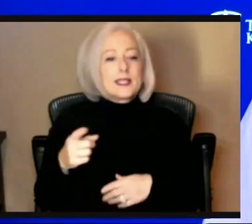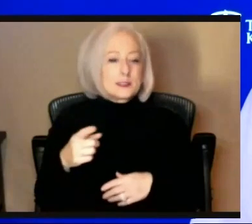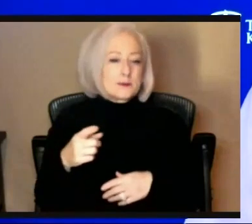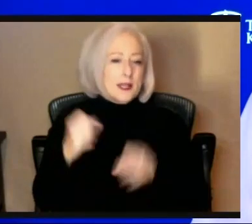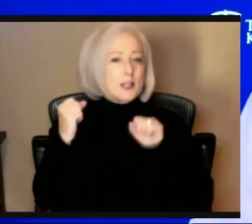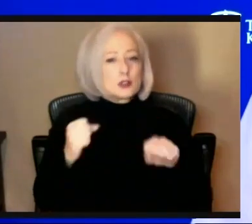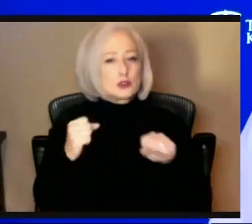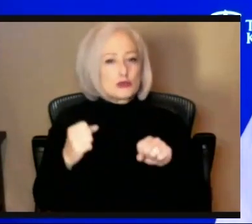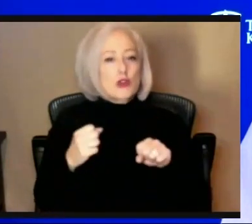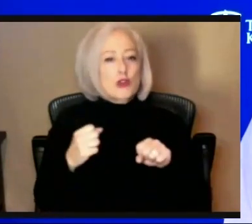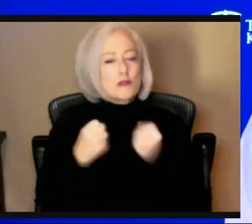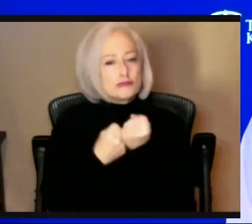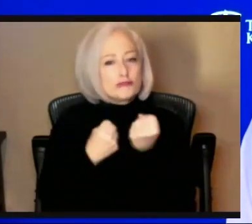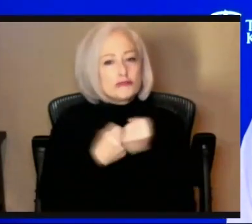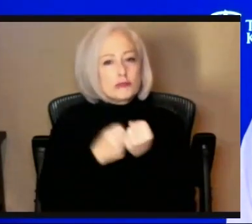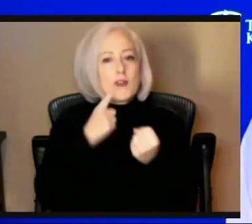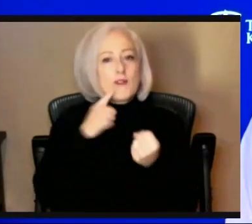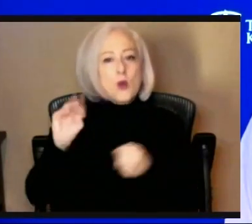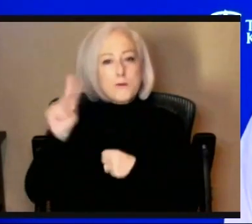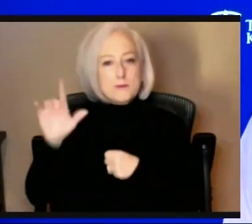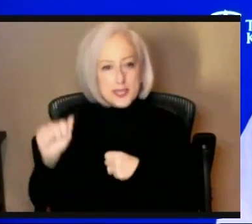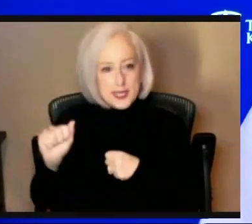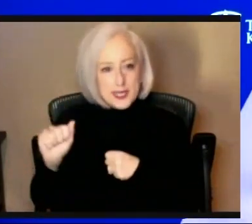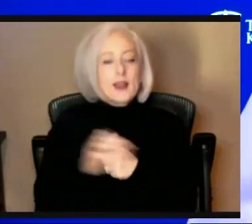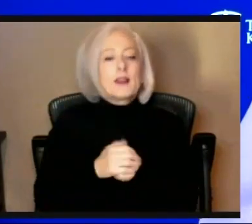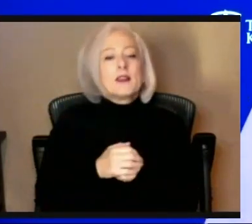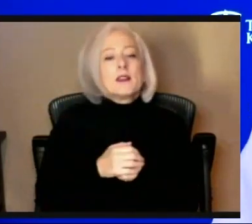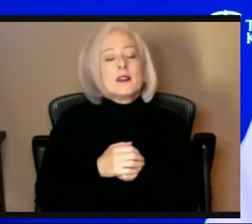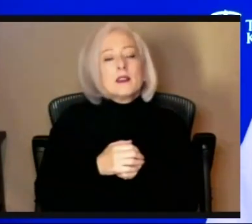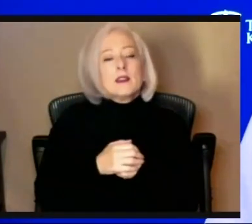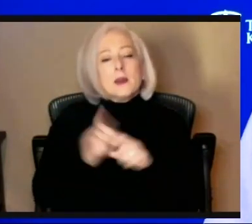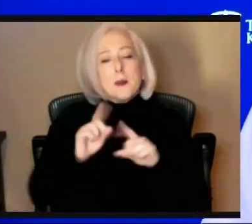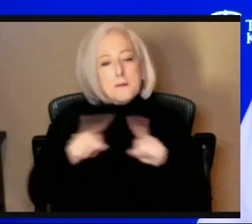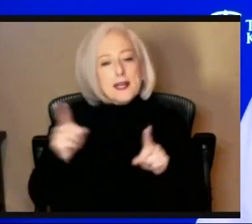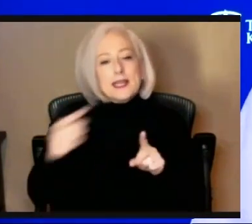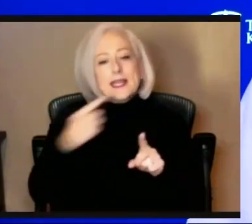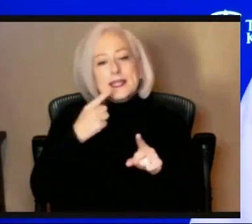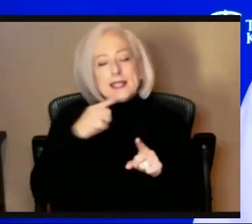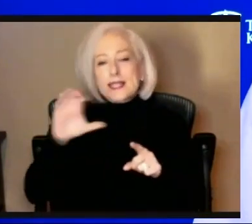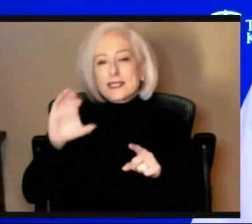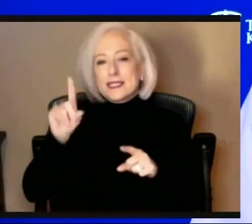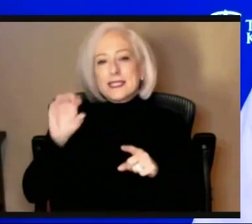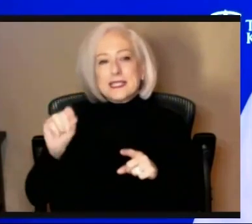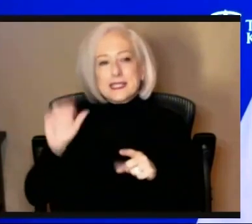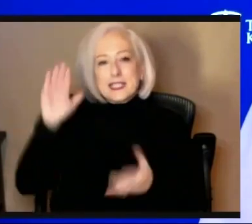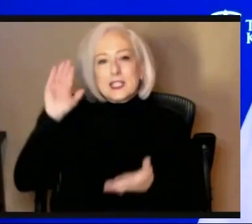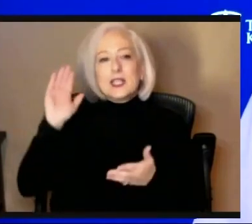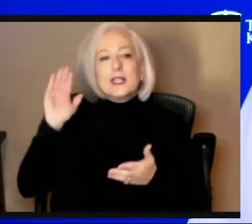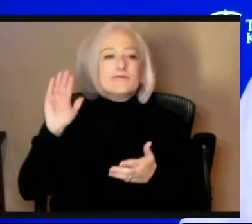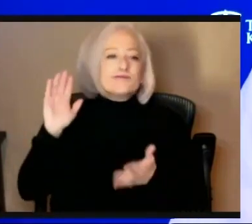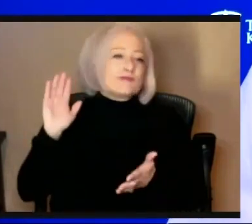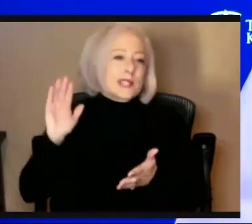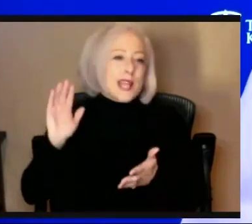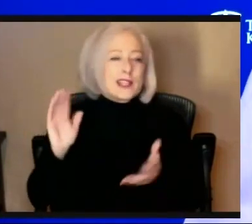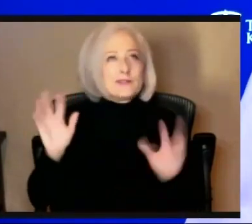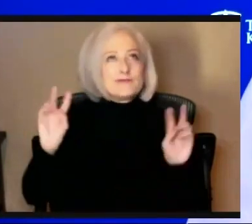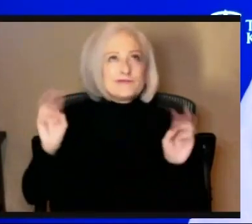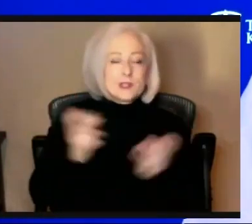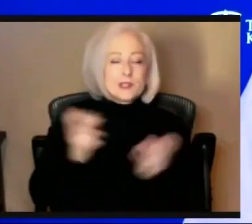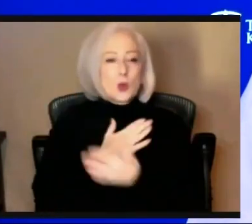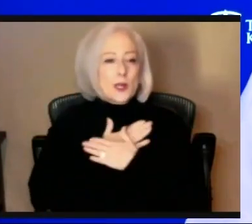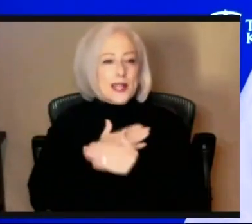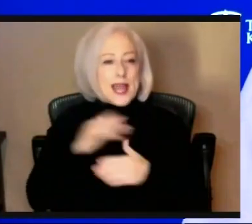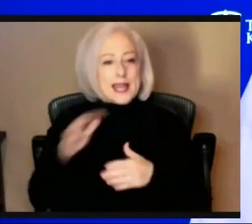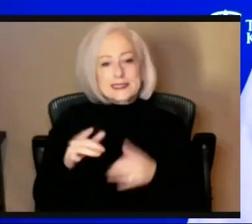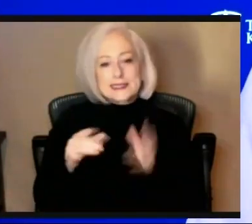the media and celebrity. But he was saying, the CDC relaxed its guidance for masking. And they had done,